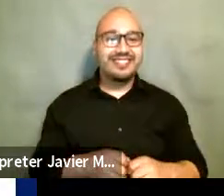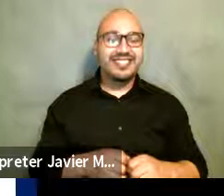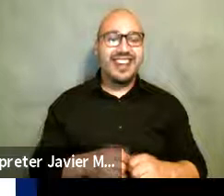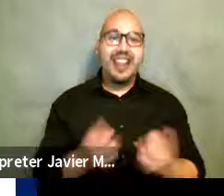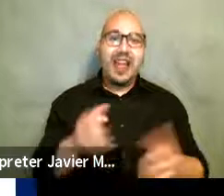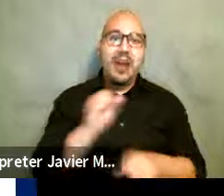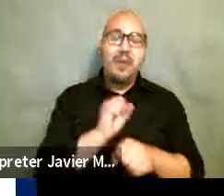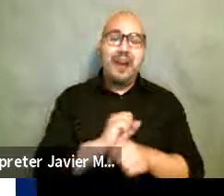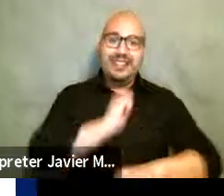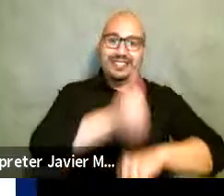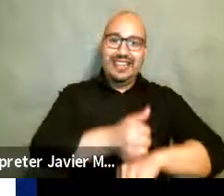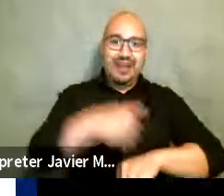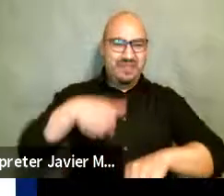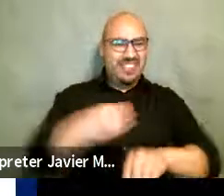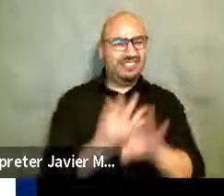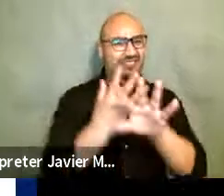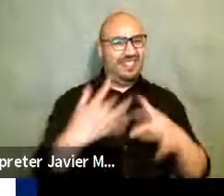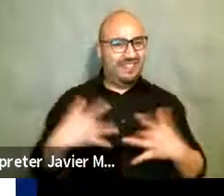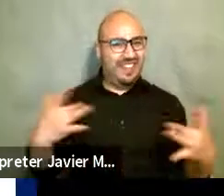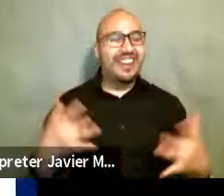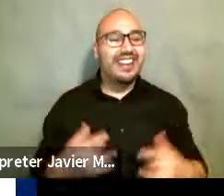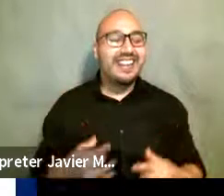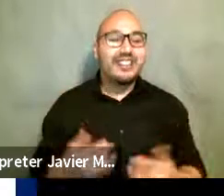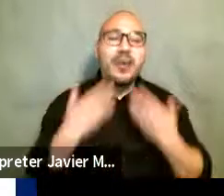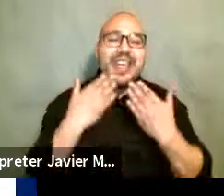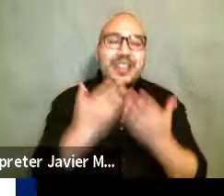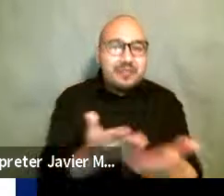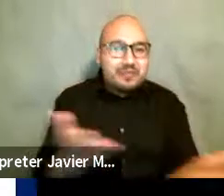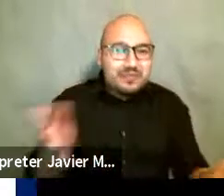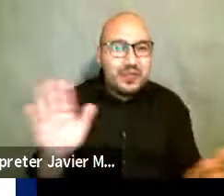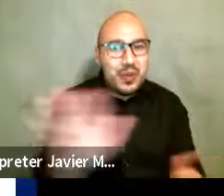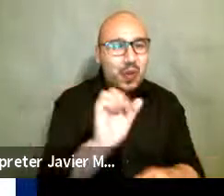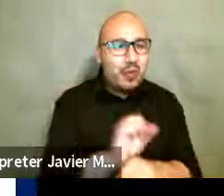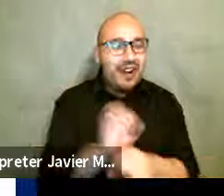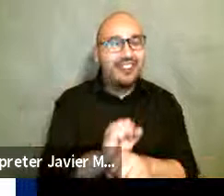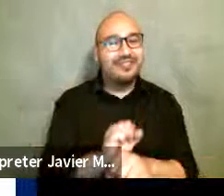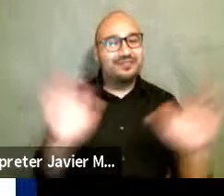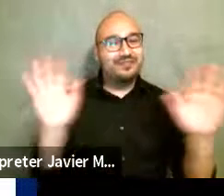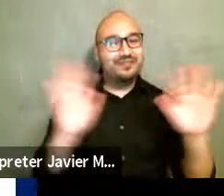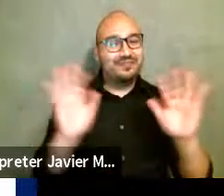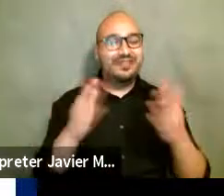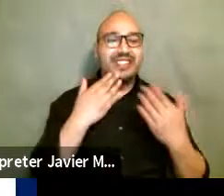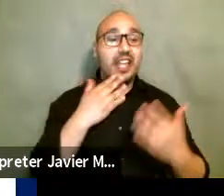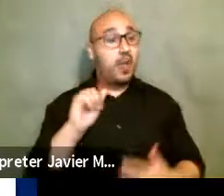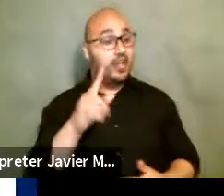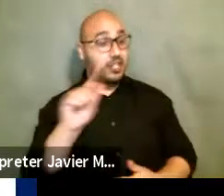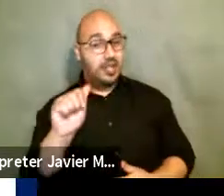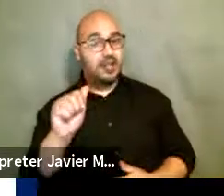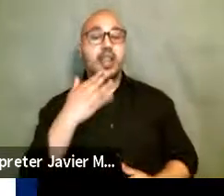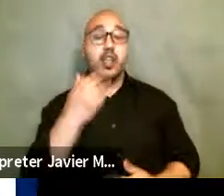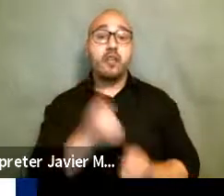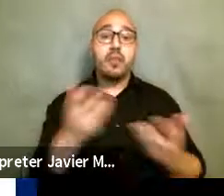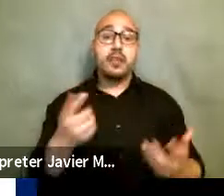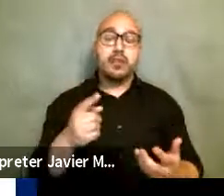work. And thank you, everybody, for all the great work you do. Bye-bye. Thank you, Angela. Thank you very much for all